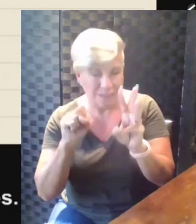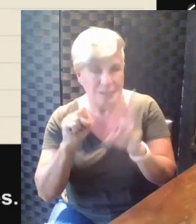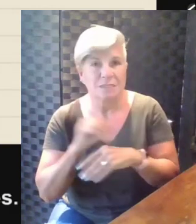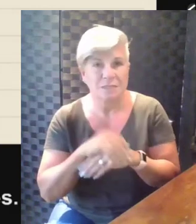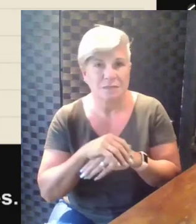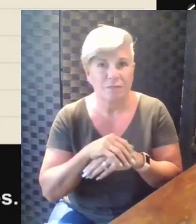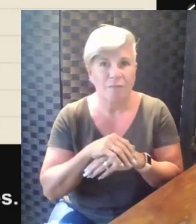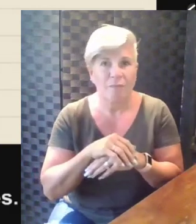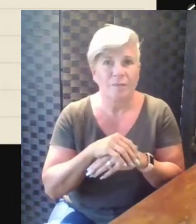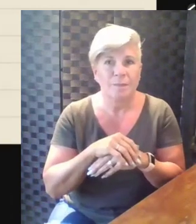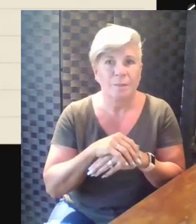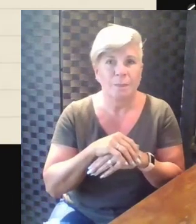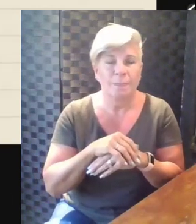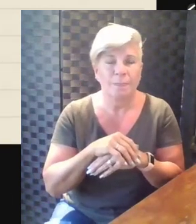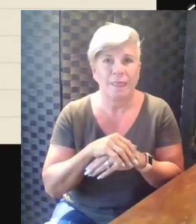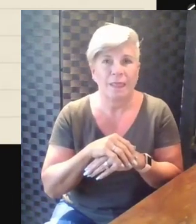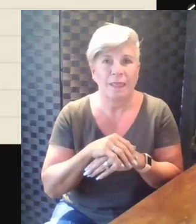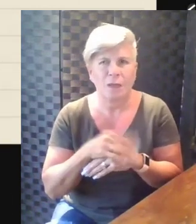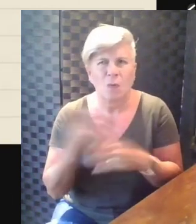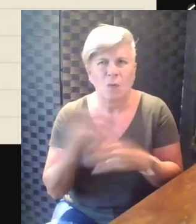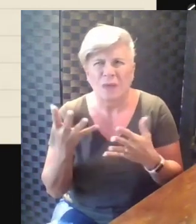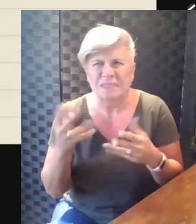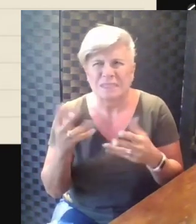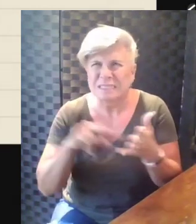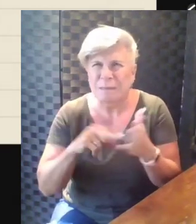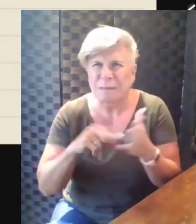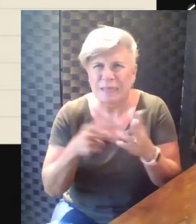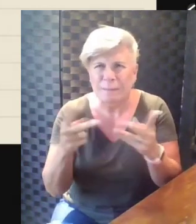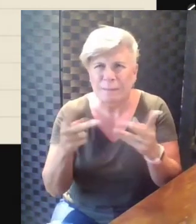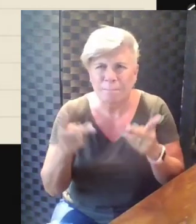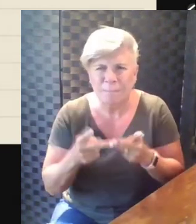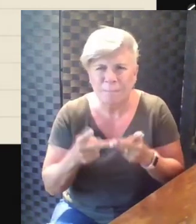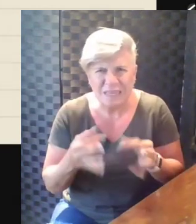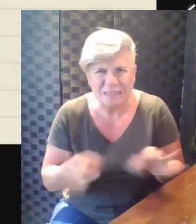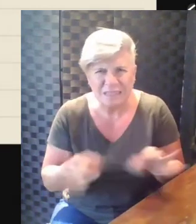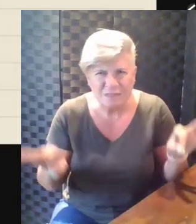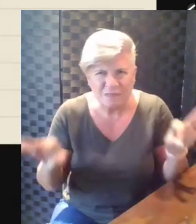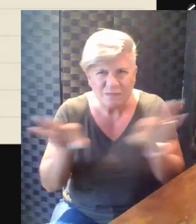ones. What is place value?